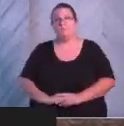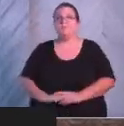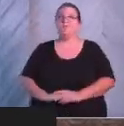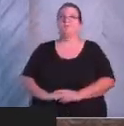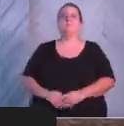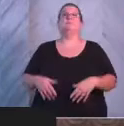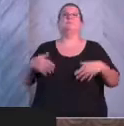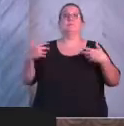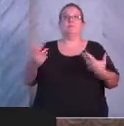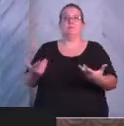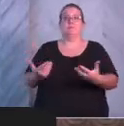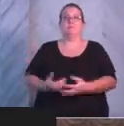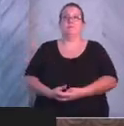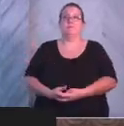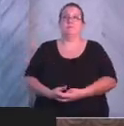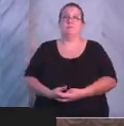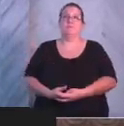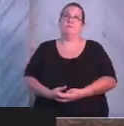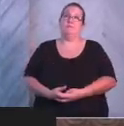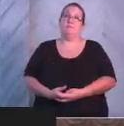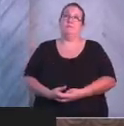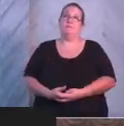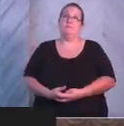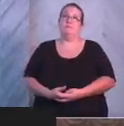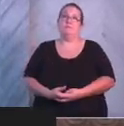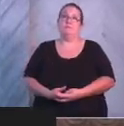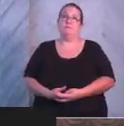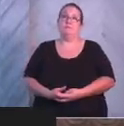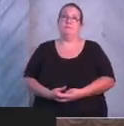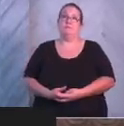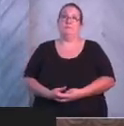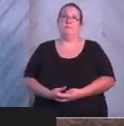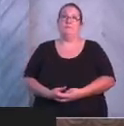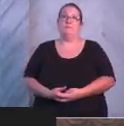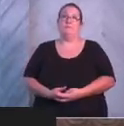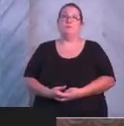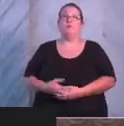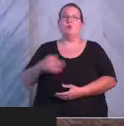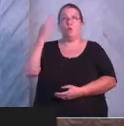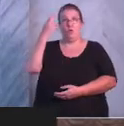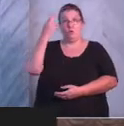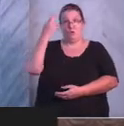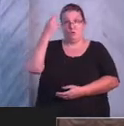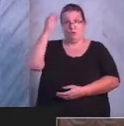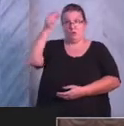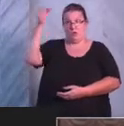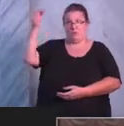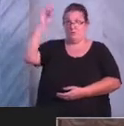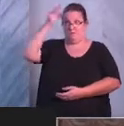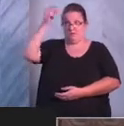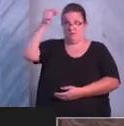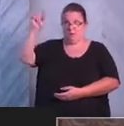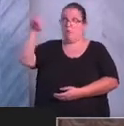So the reason I think that the federal government has only done 80% of what needs